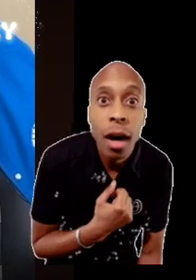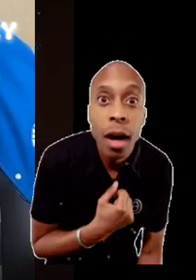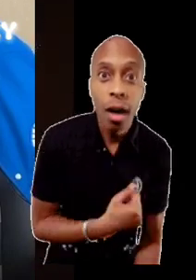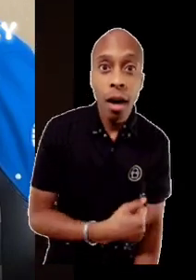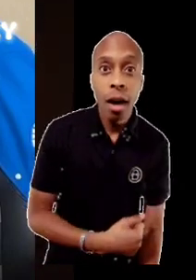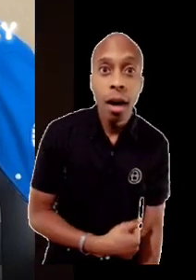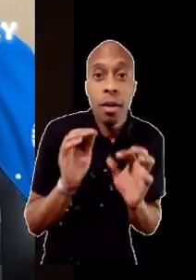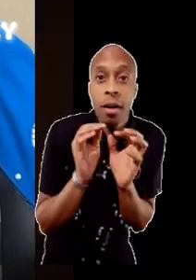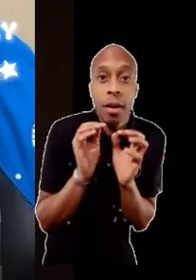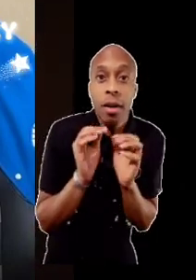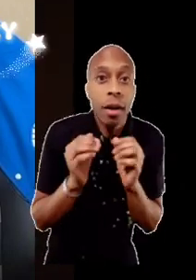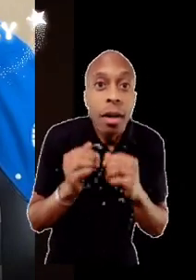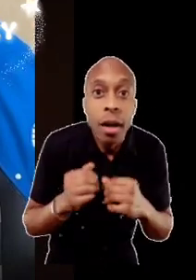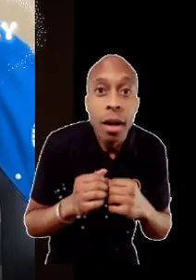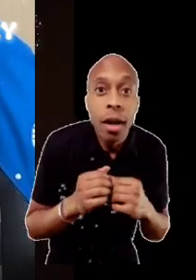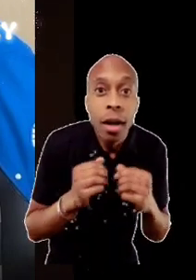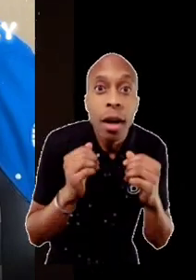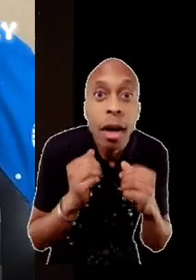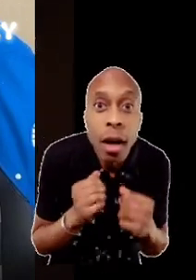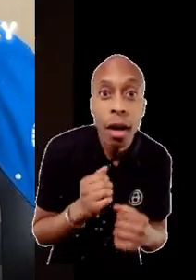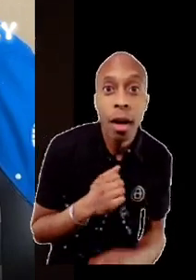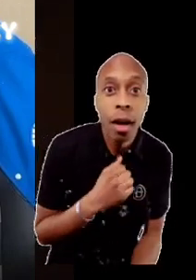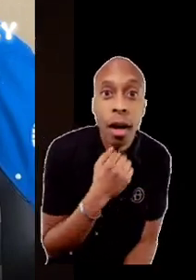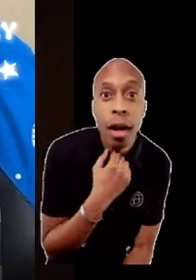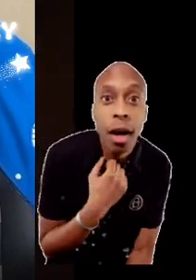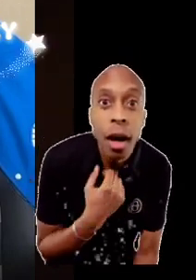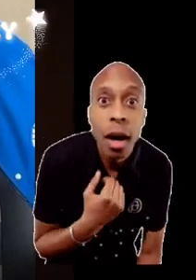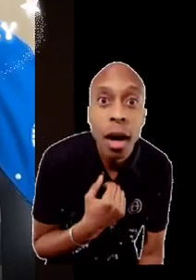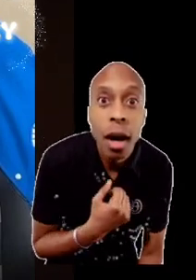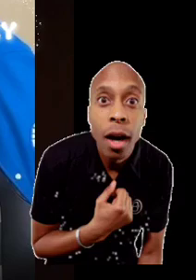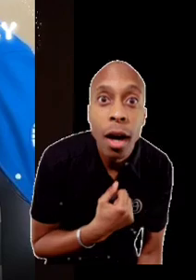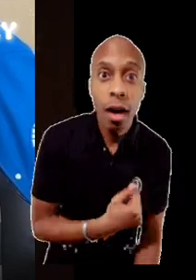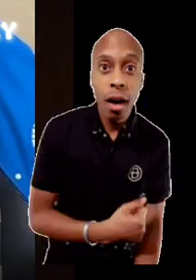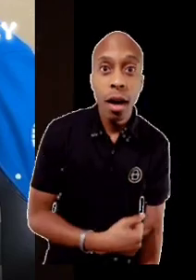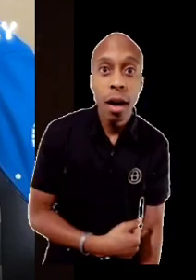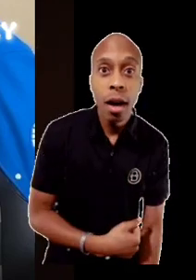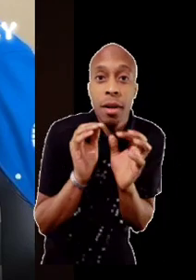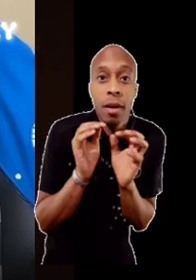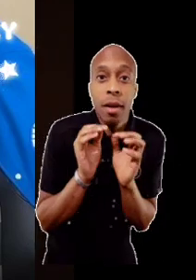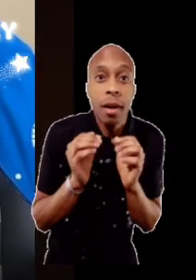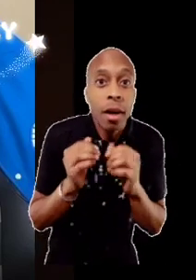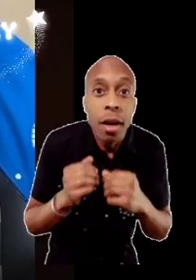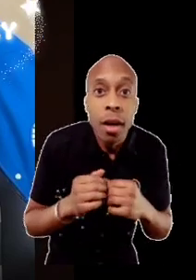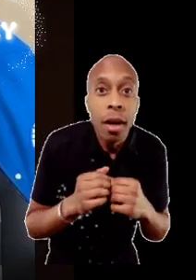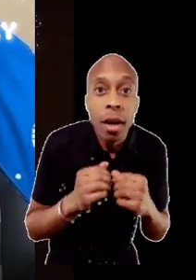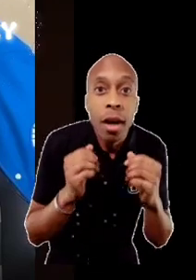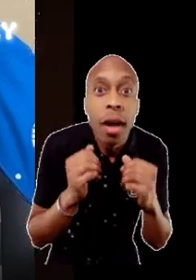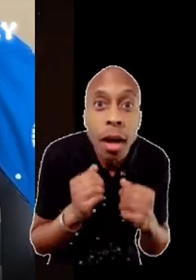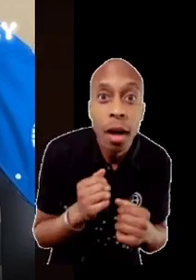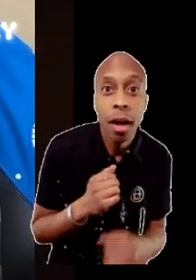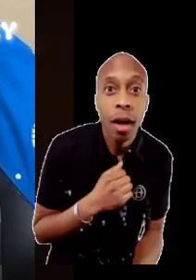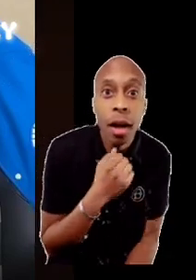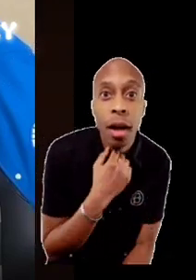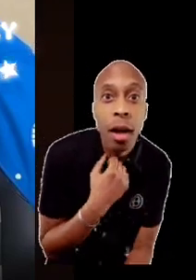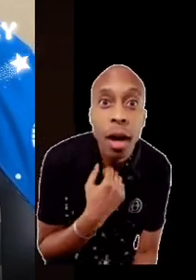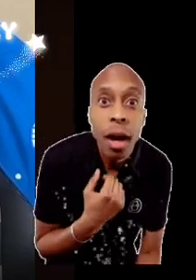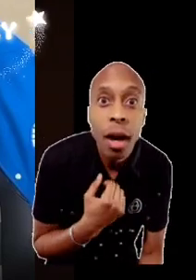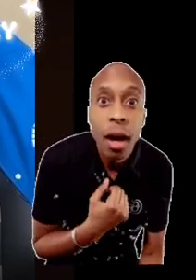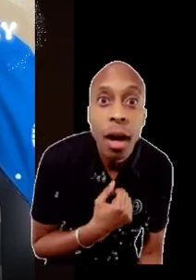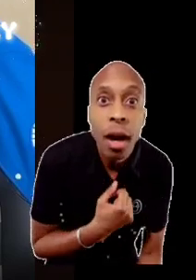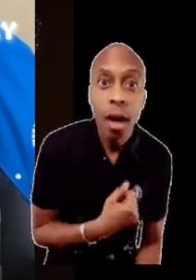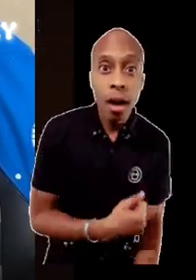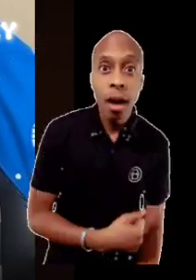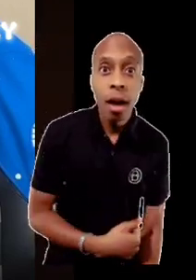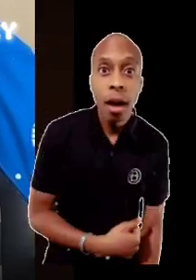I don't know why people come and cuss, you know. If some people would just leave me alone, you know. Leave that alone, you